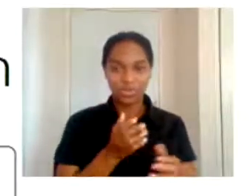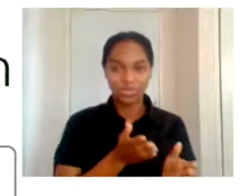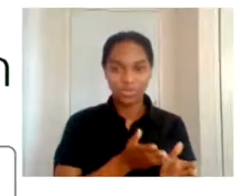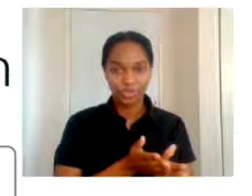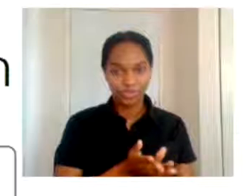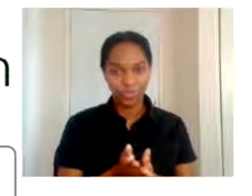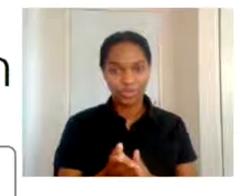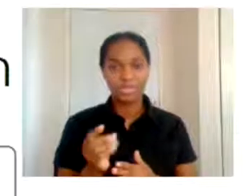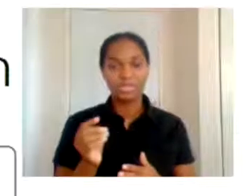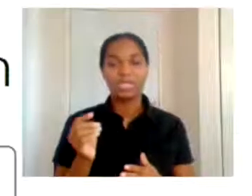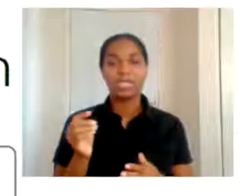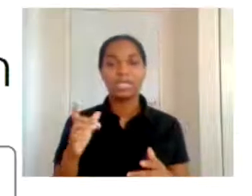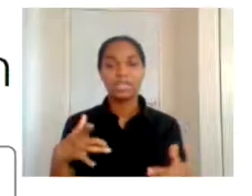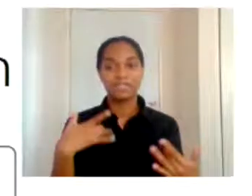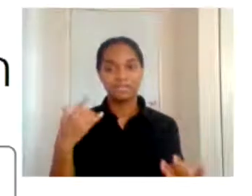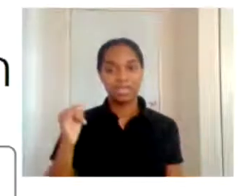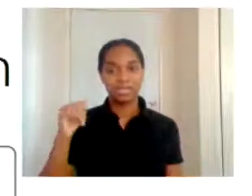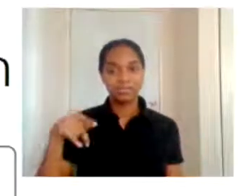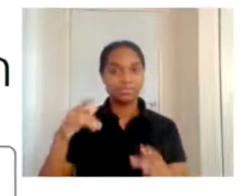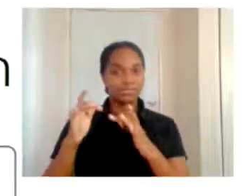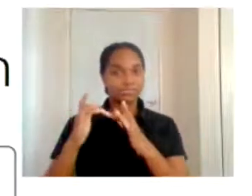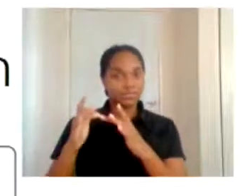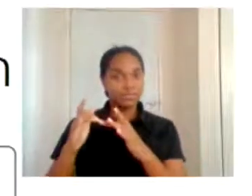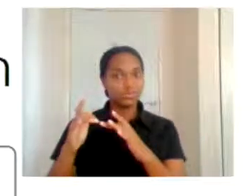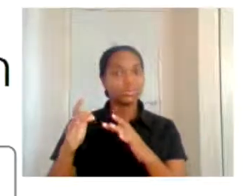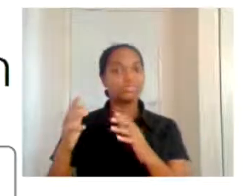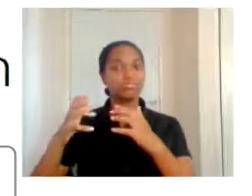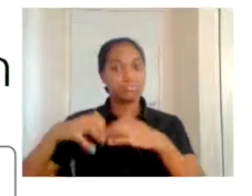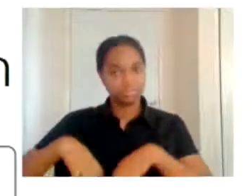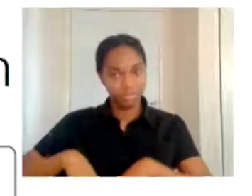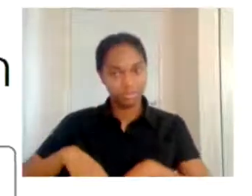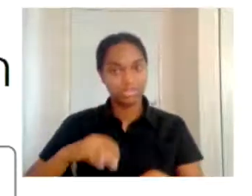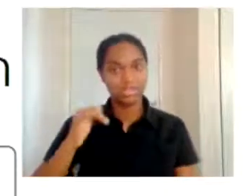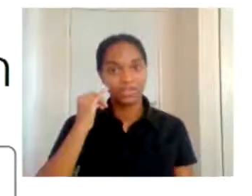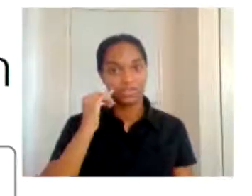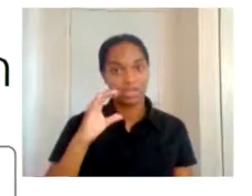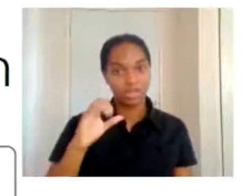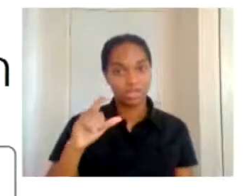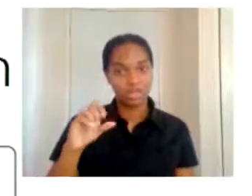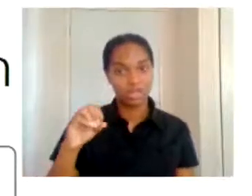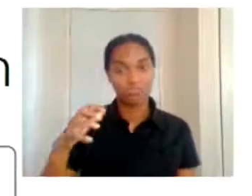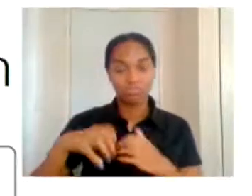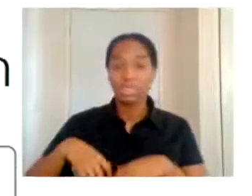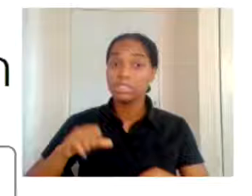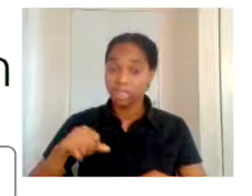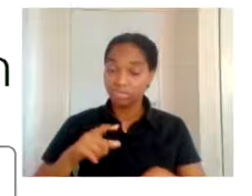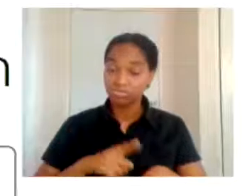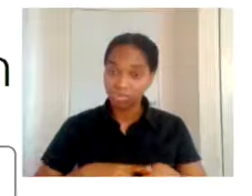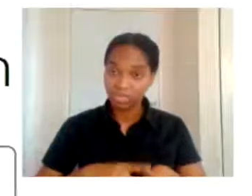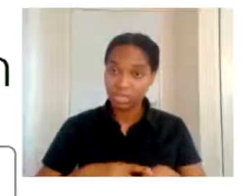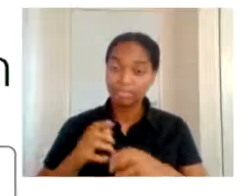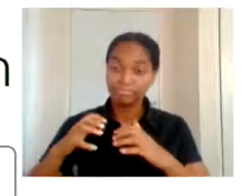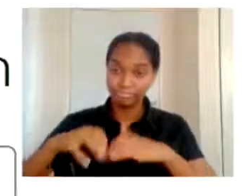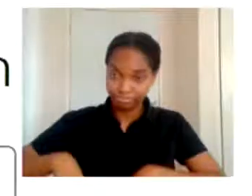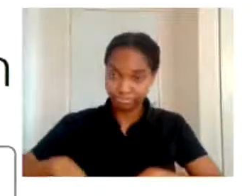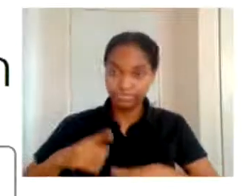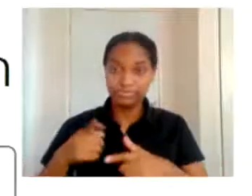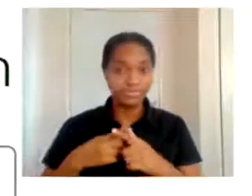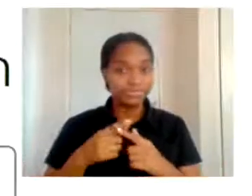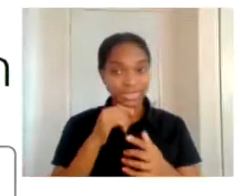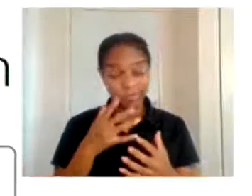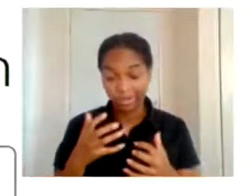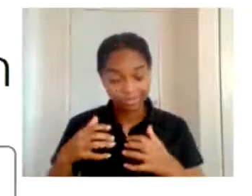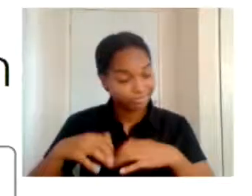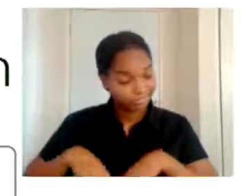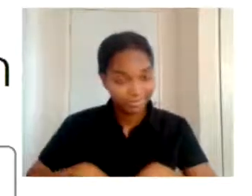IP network goes down, in the event the cloud go down, yes, they do go down. They usually go down when you don't want them to go down, like